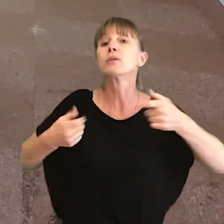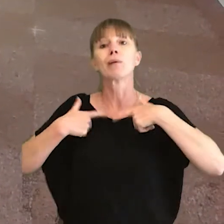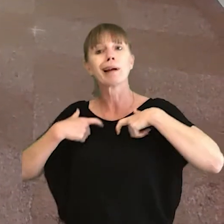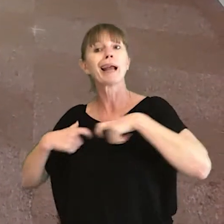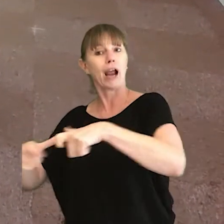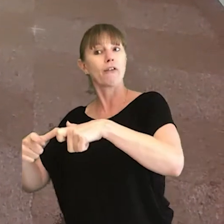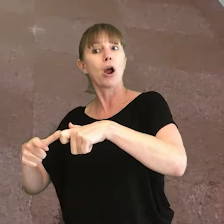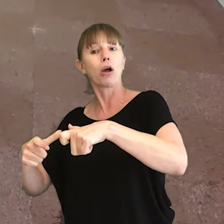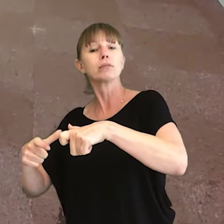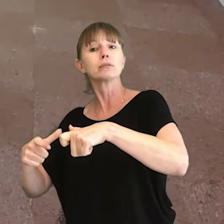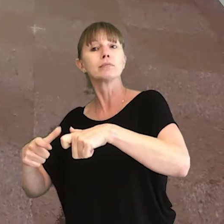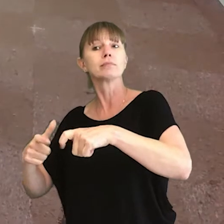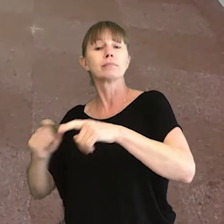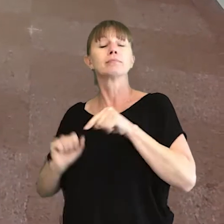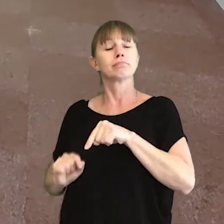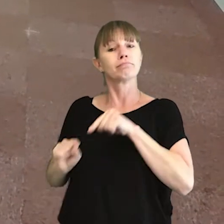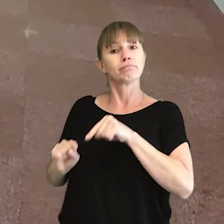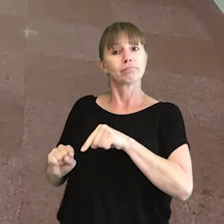on with something else, which is what?